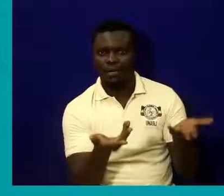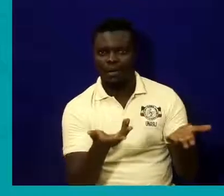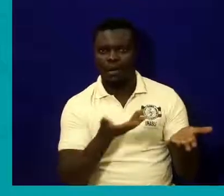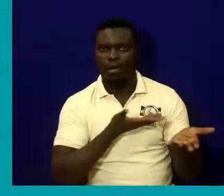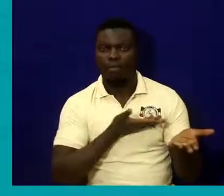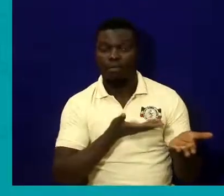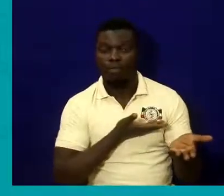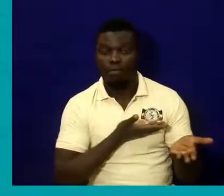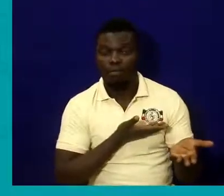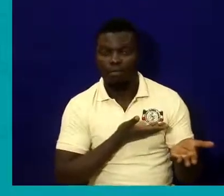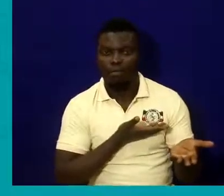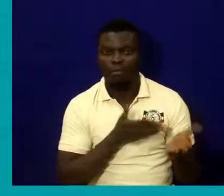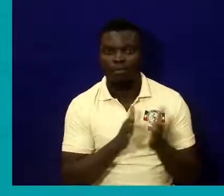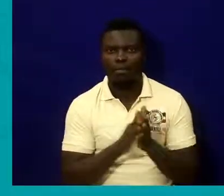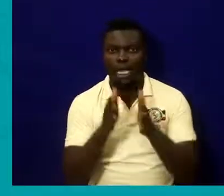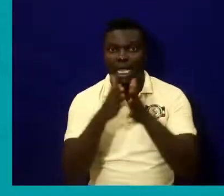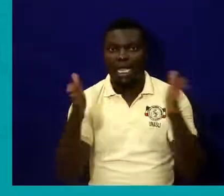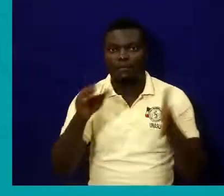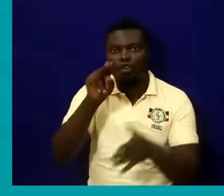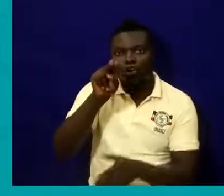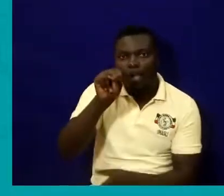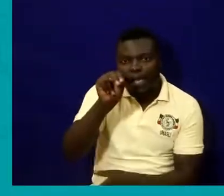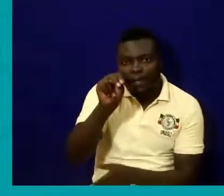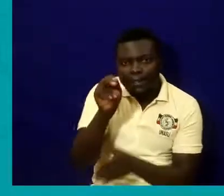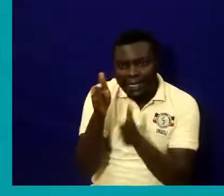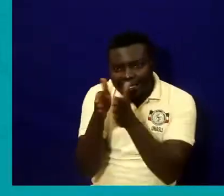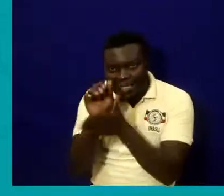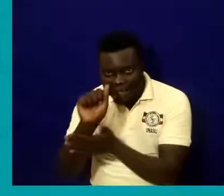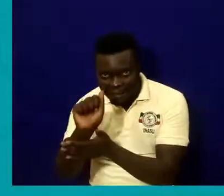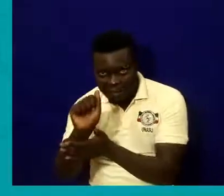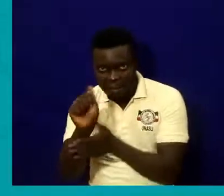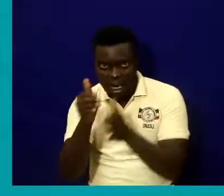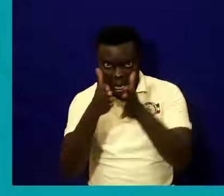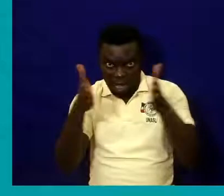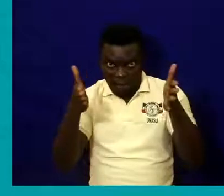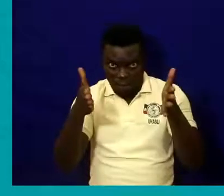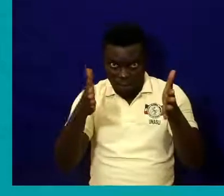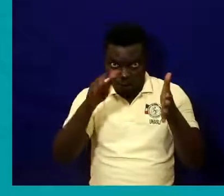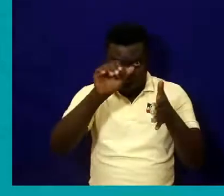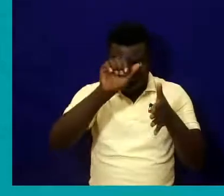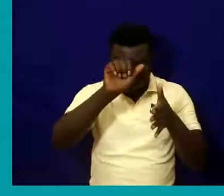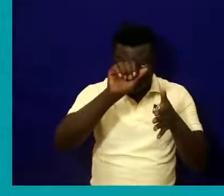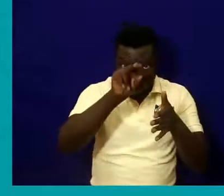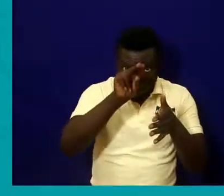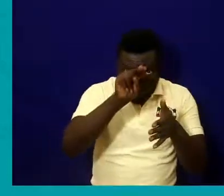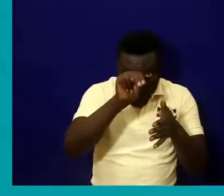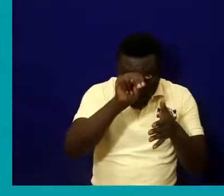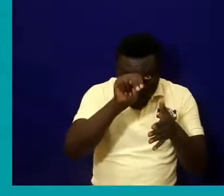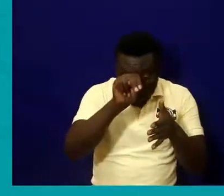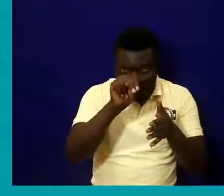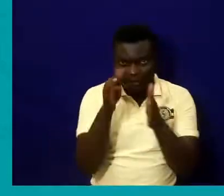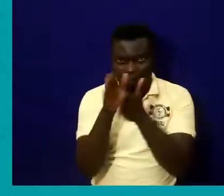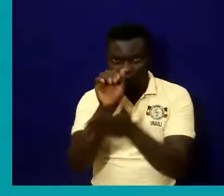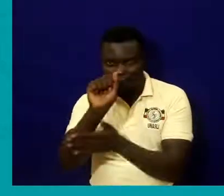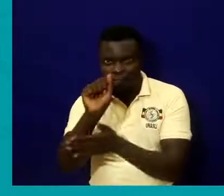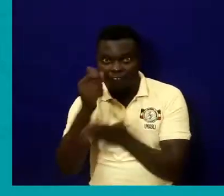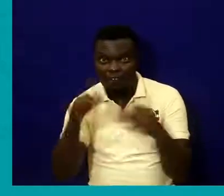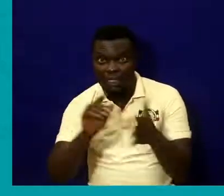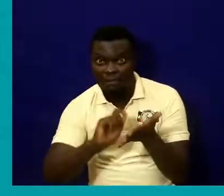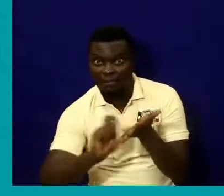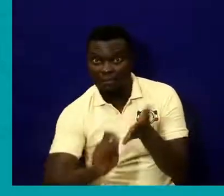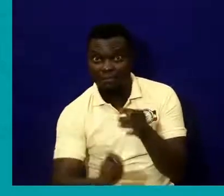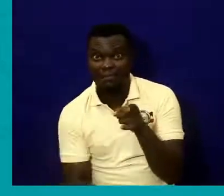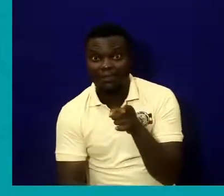we have capital N and small a. Capital N and small a. Have you written that one?